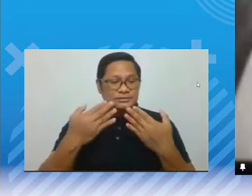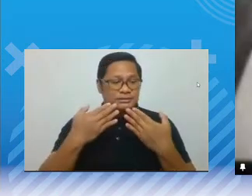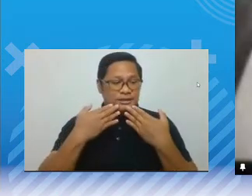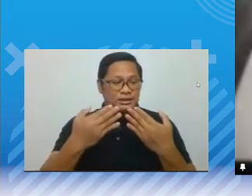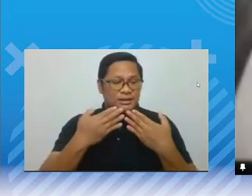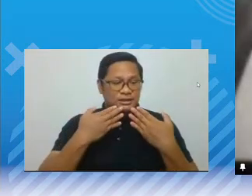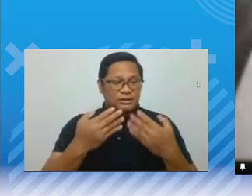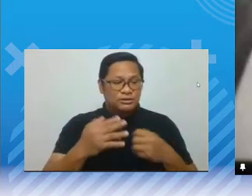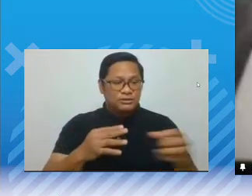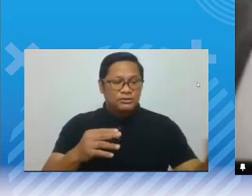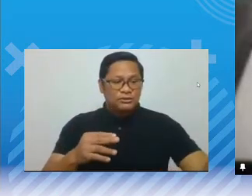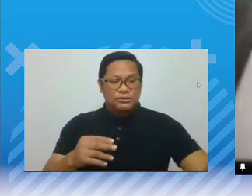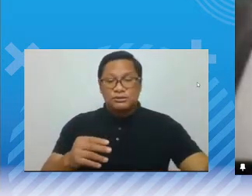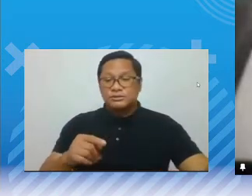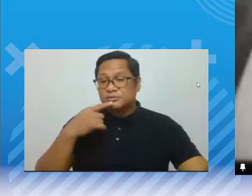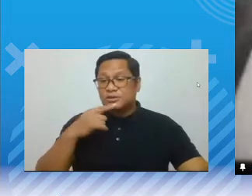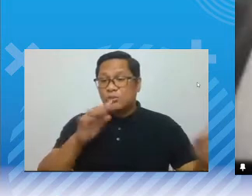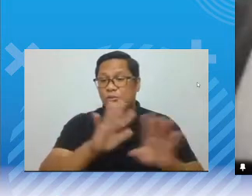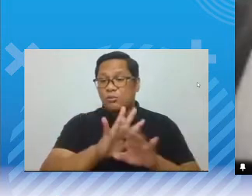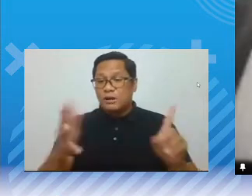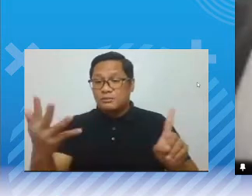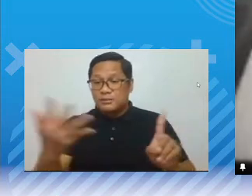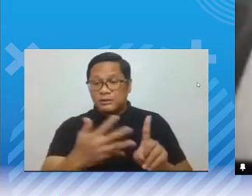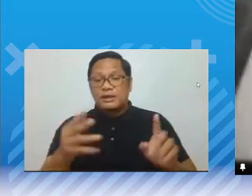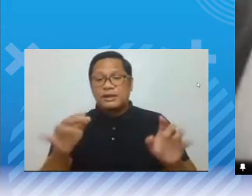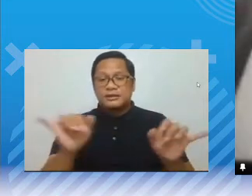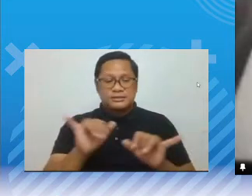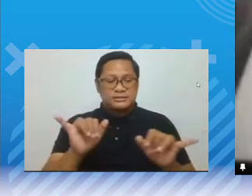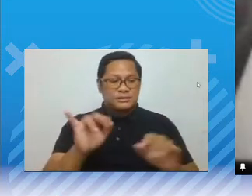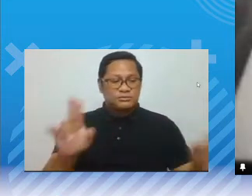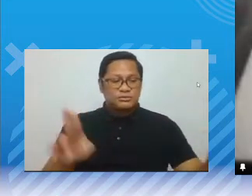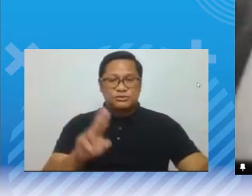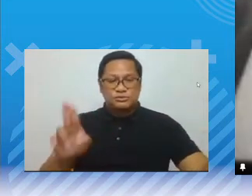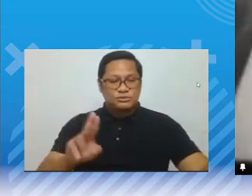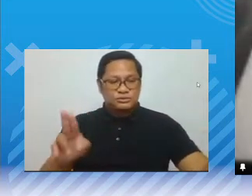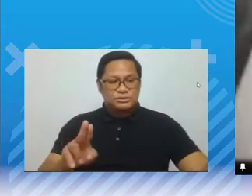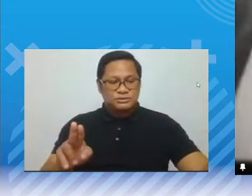walang maiiwan should also apply to teachers.